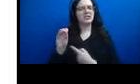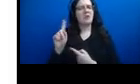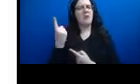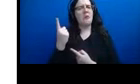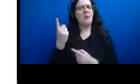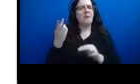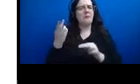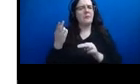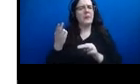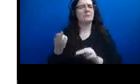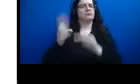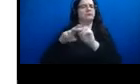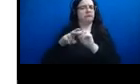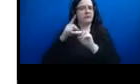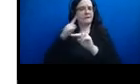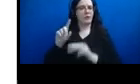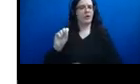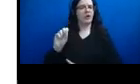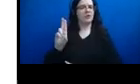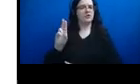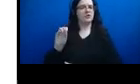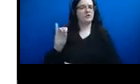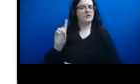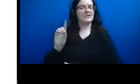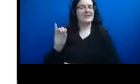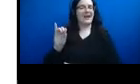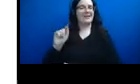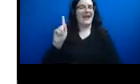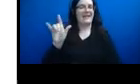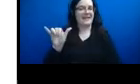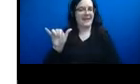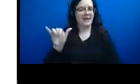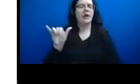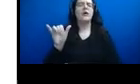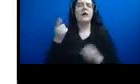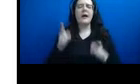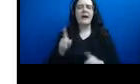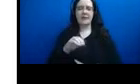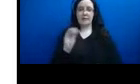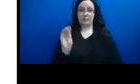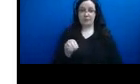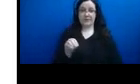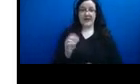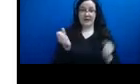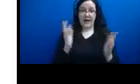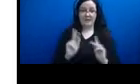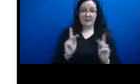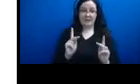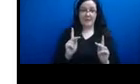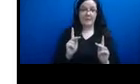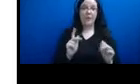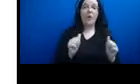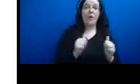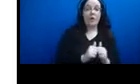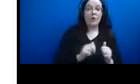significantly increased for suicidality, there were significant differences in the percentages of individuals with and without